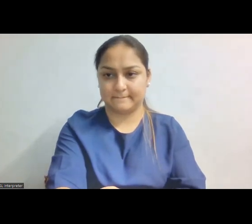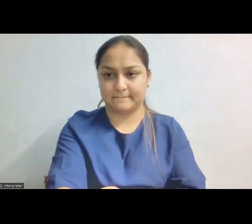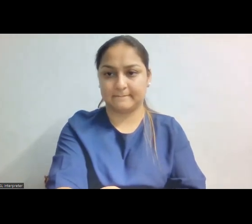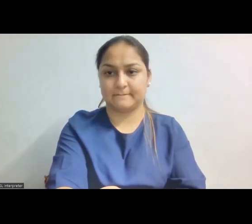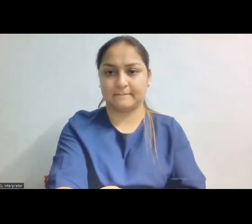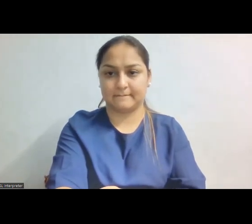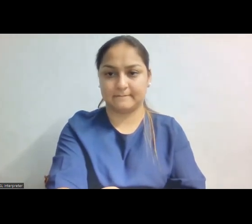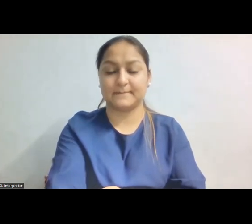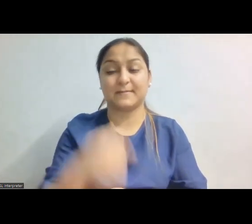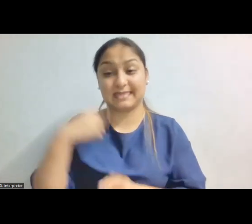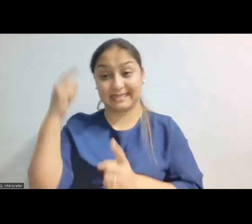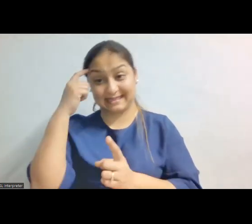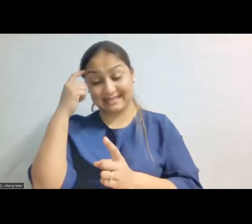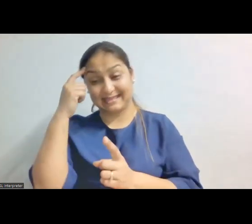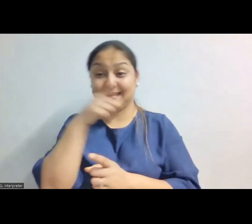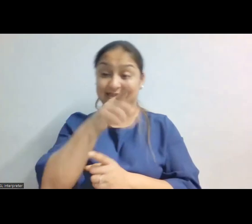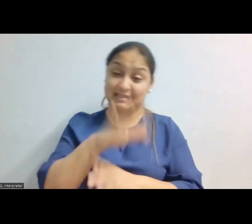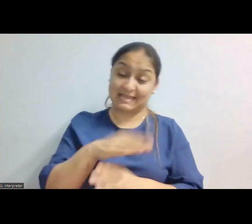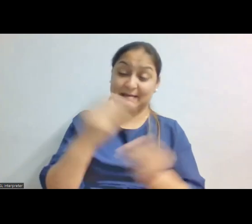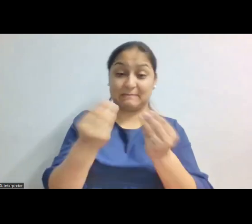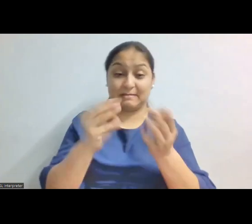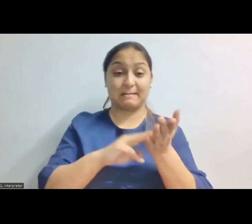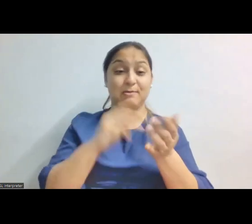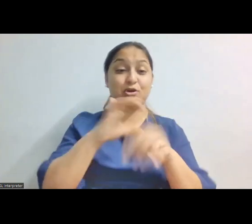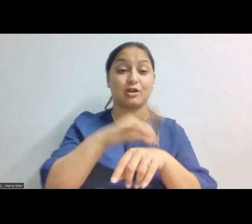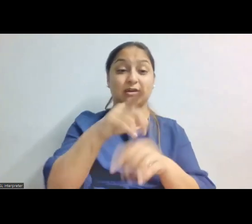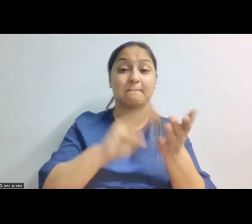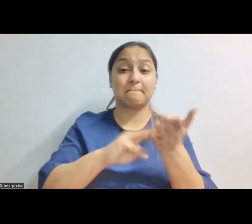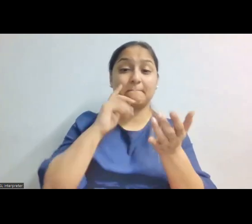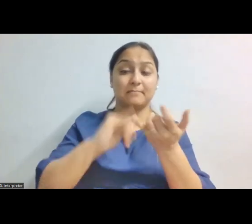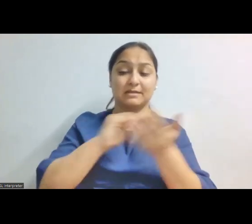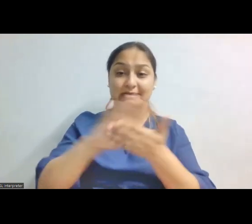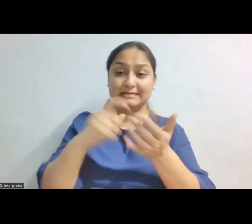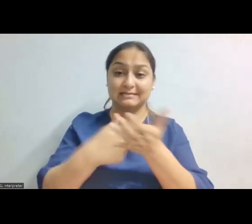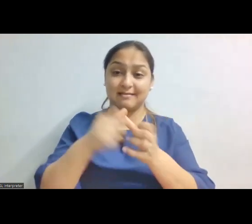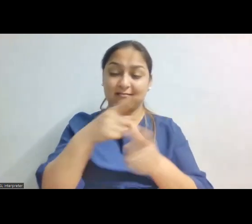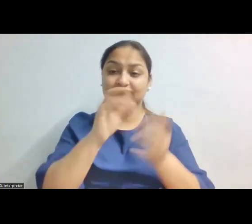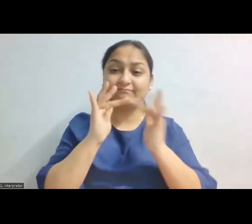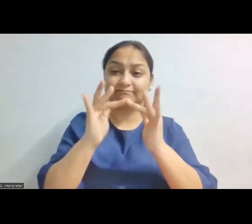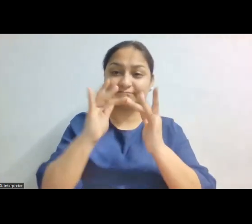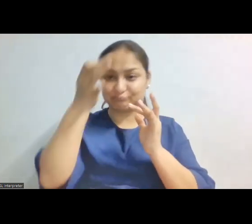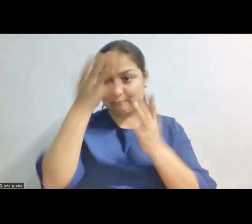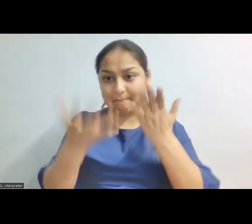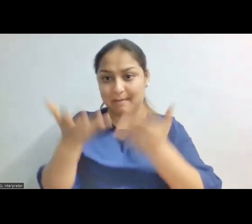I think there's an issue with Dr. Mishra's connection.